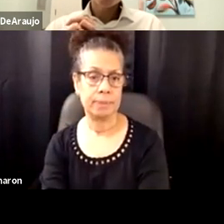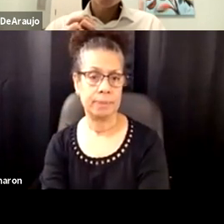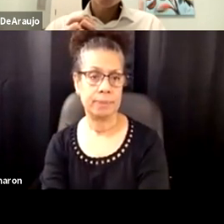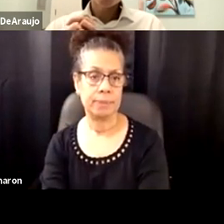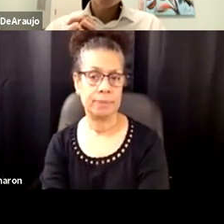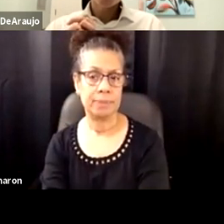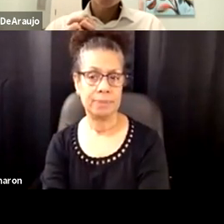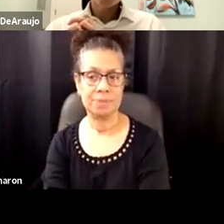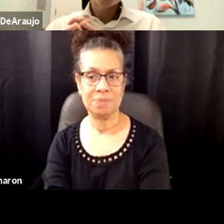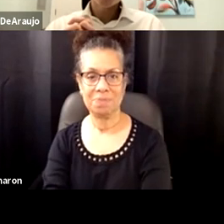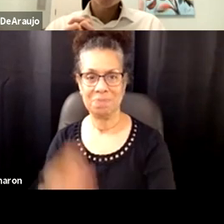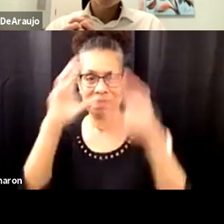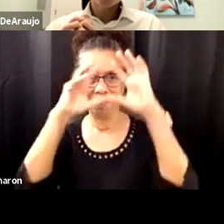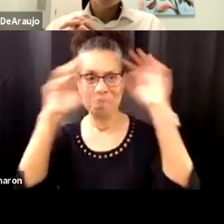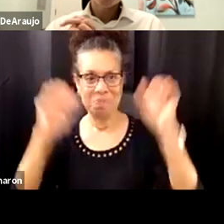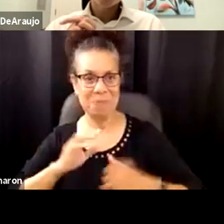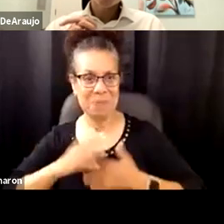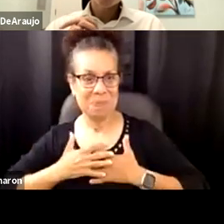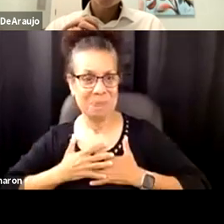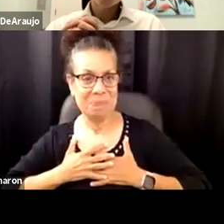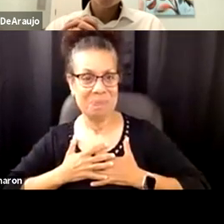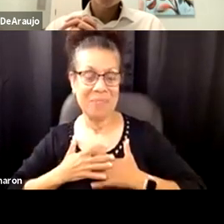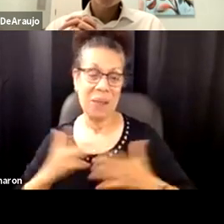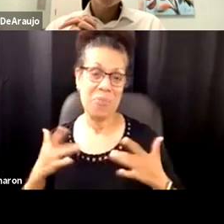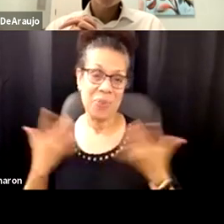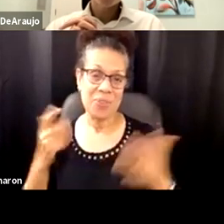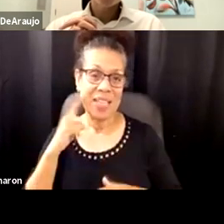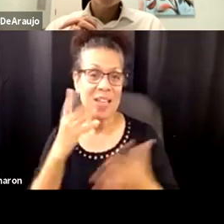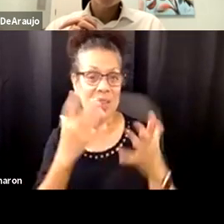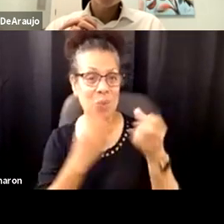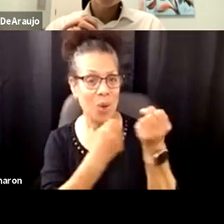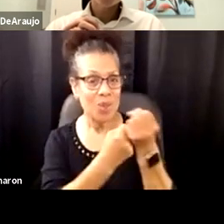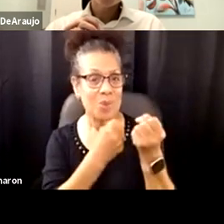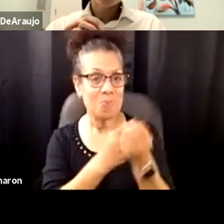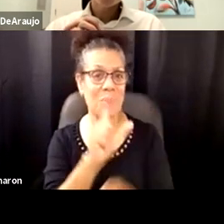i'm so excited to hear everybody's support for libraries oh absolutely